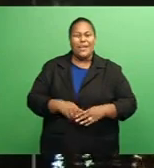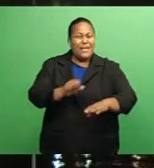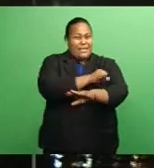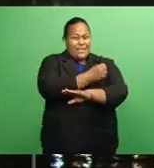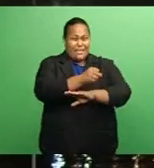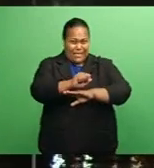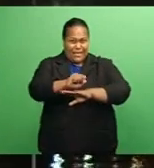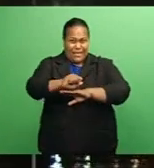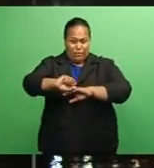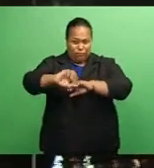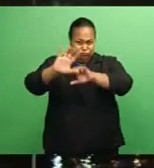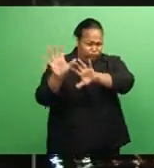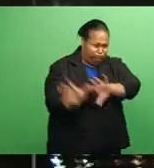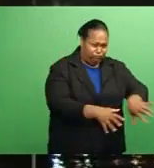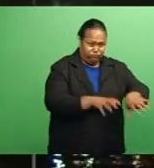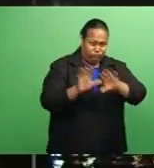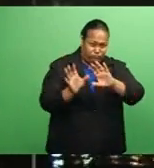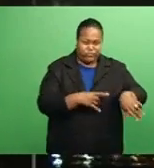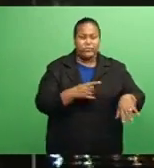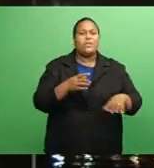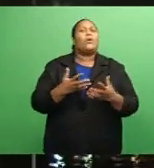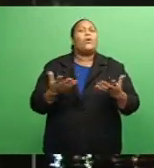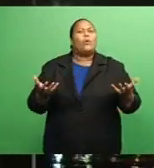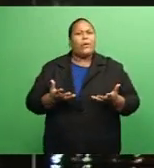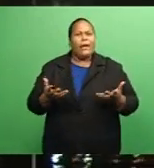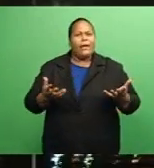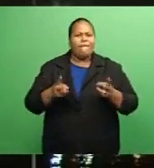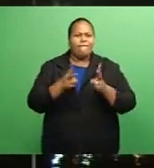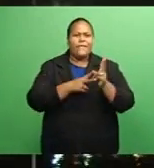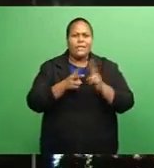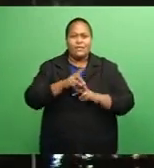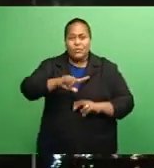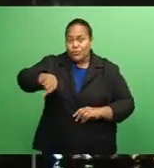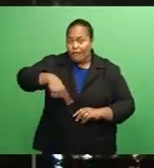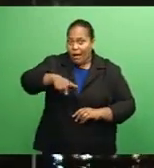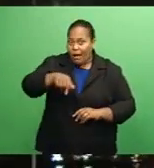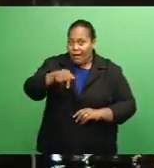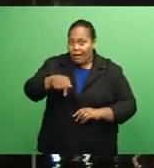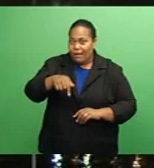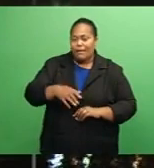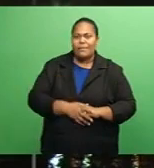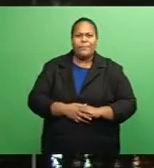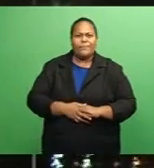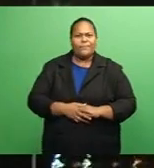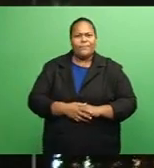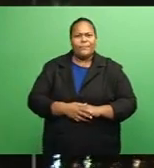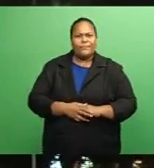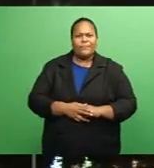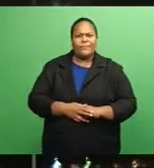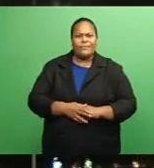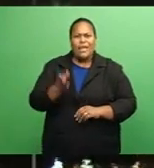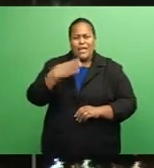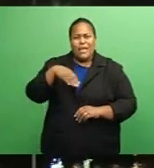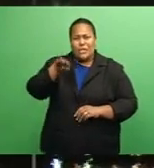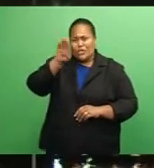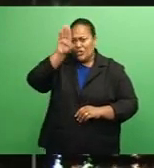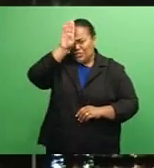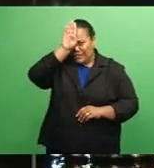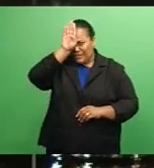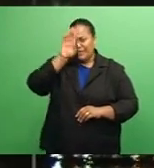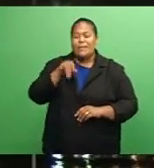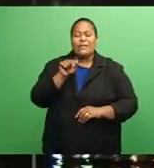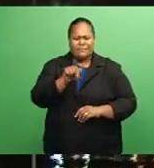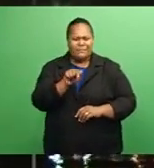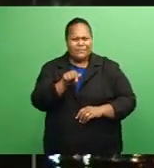is a current concern for the villagers of Suva. Acting Suva Chief Ratu Solomoni Kini Tabaki says